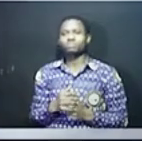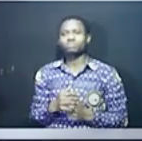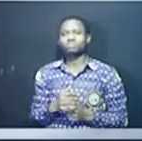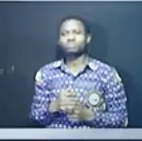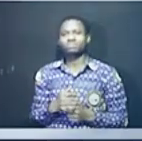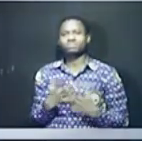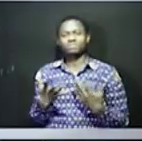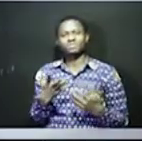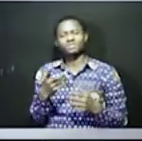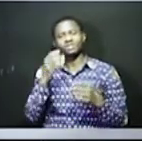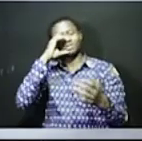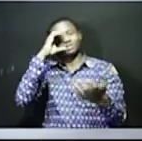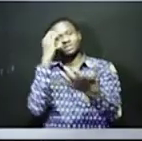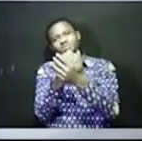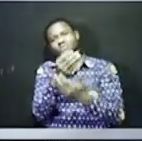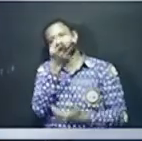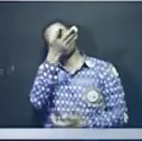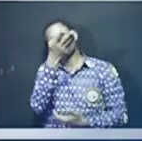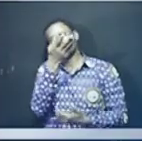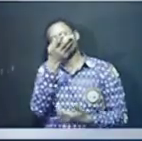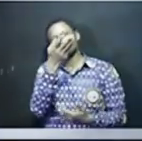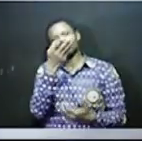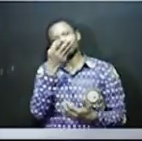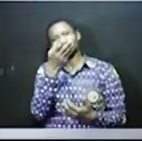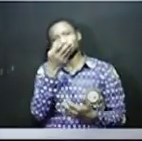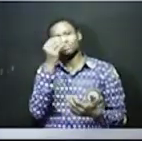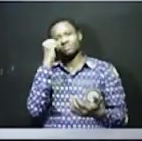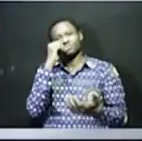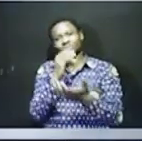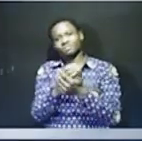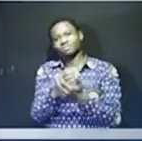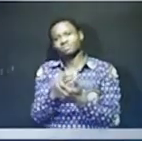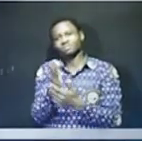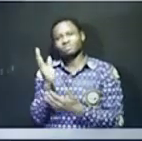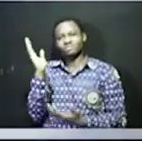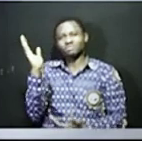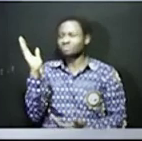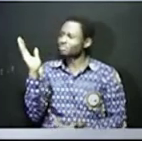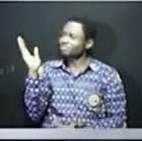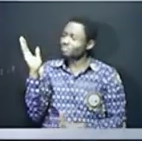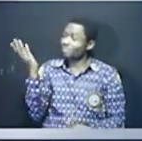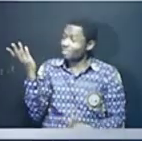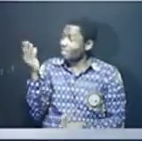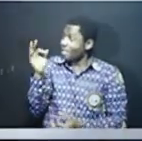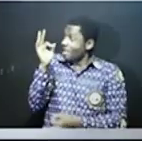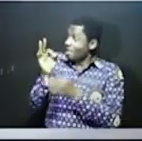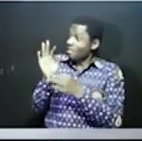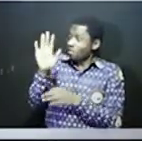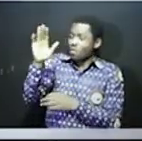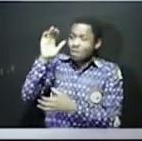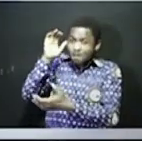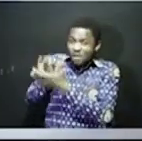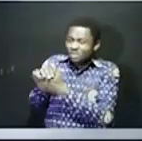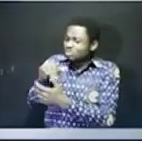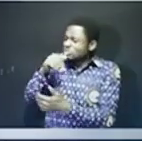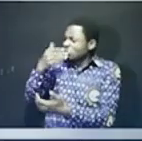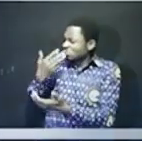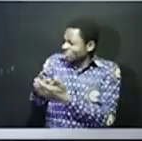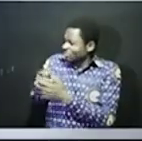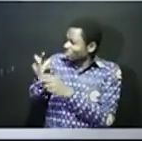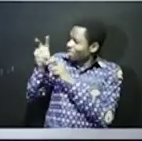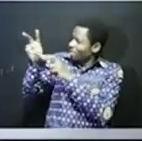look at this picture. If your marriage is not good, when you look at them, you envy them.